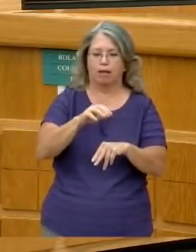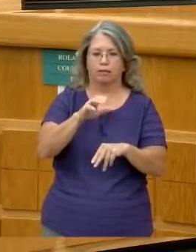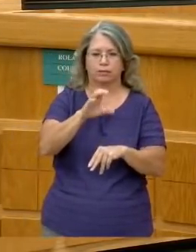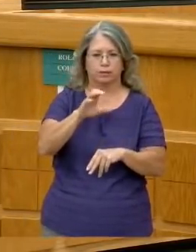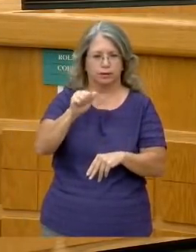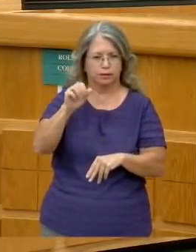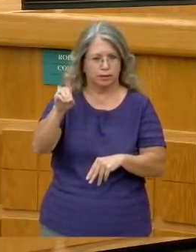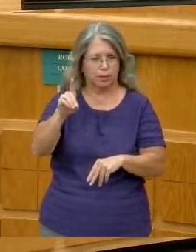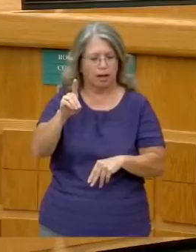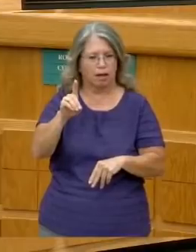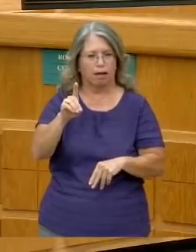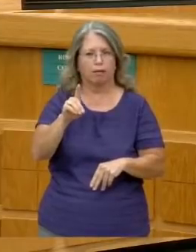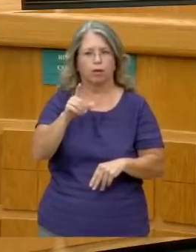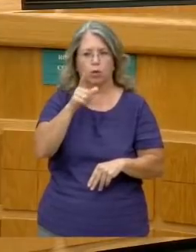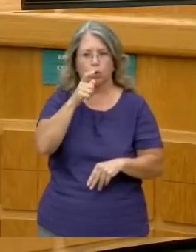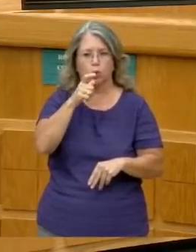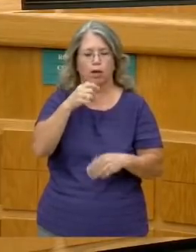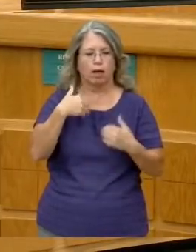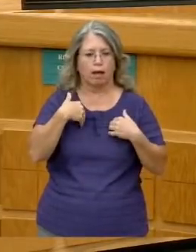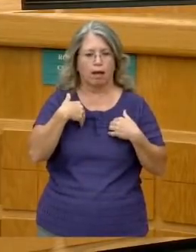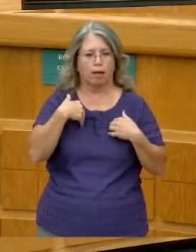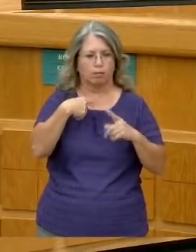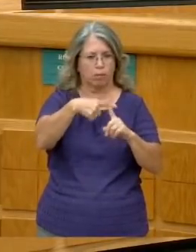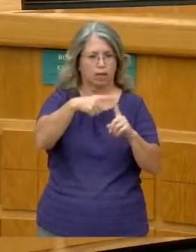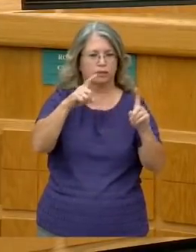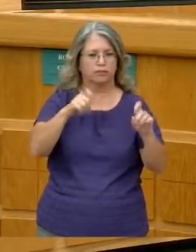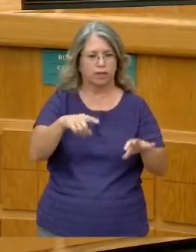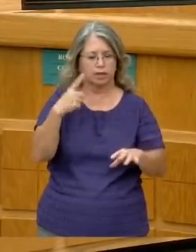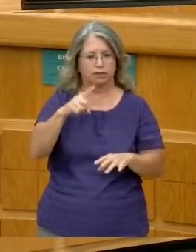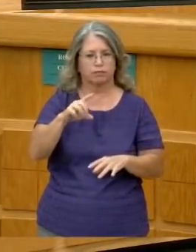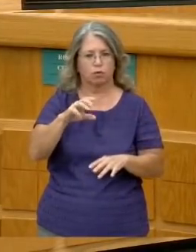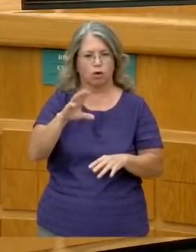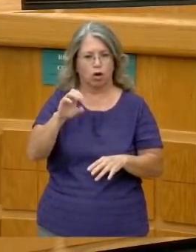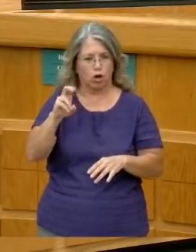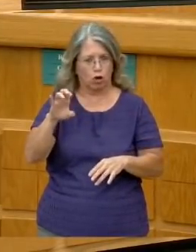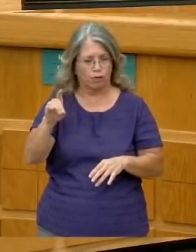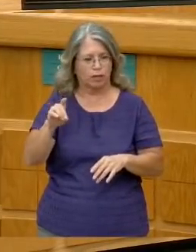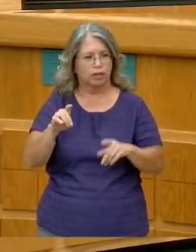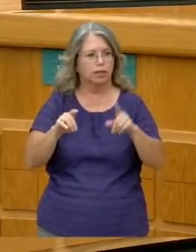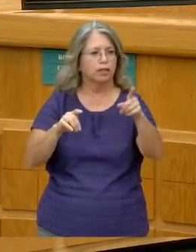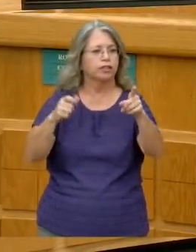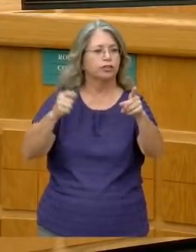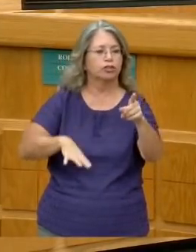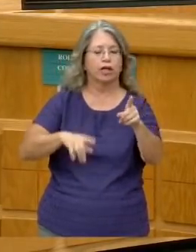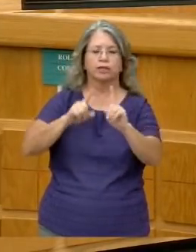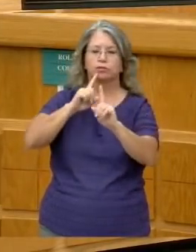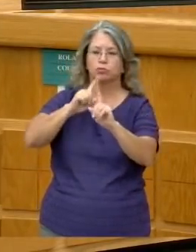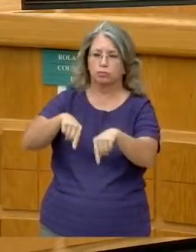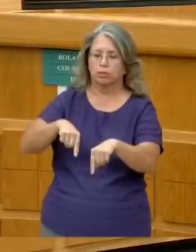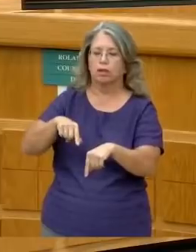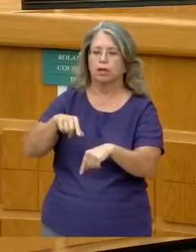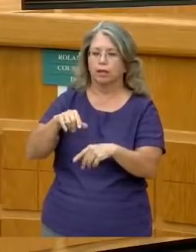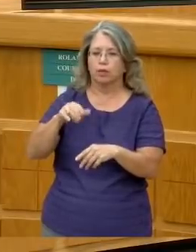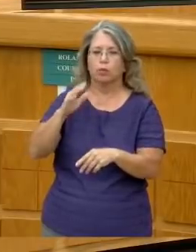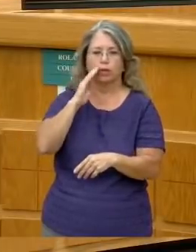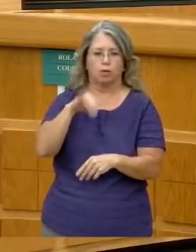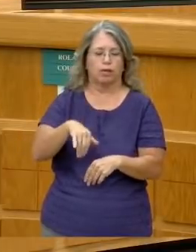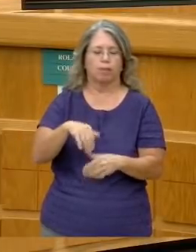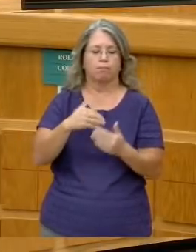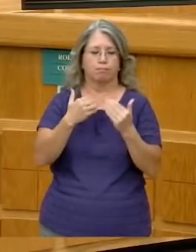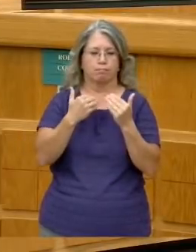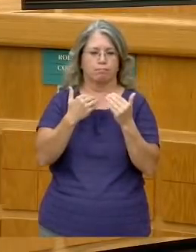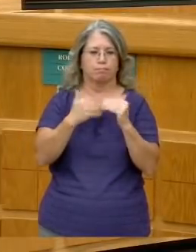Depot who have tested positive for COVID? Mhm. And the response from the judge was that we think at least we know at least one